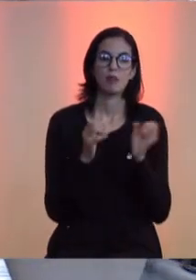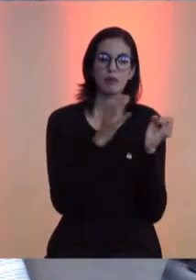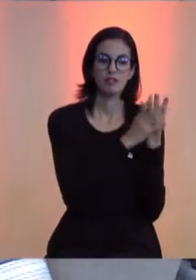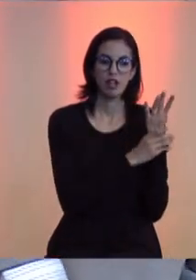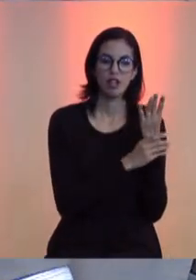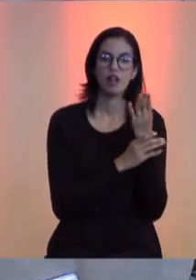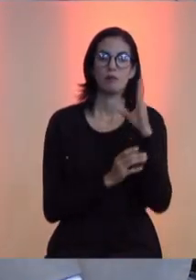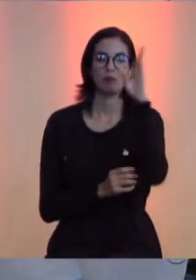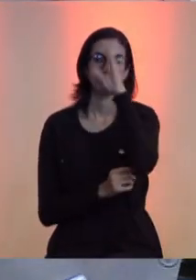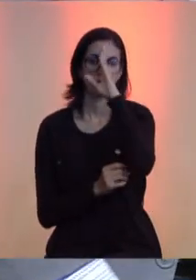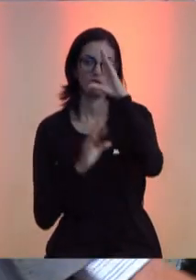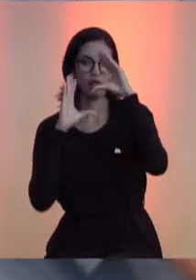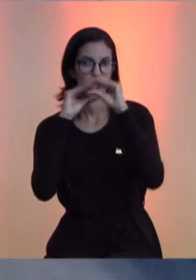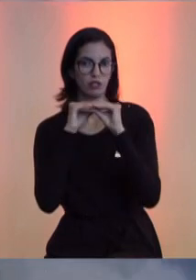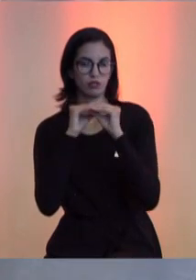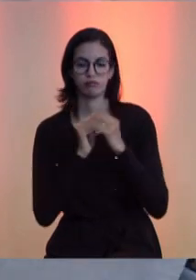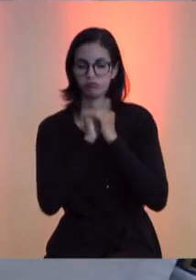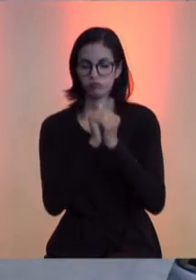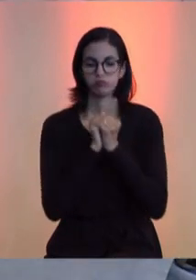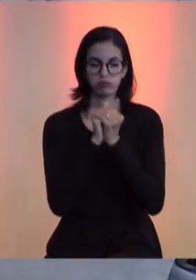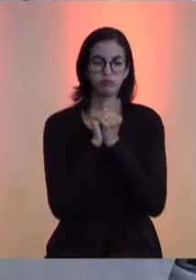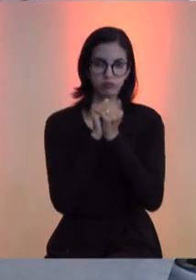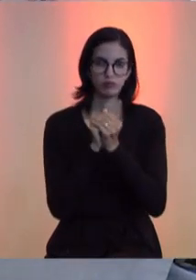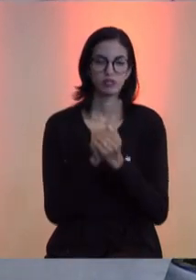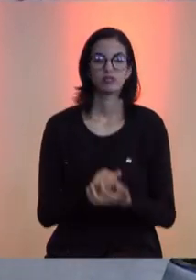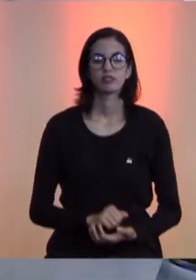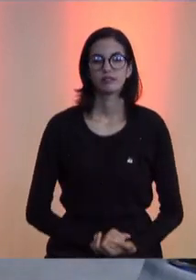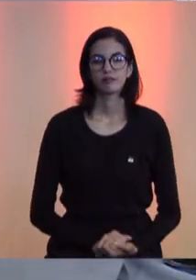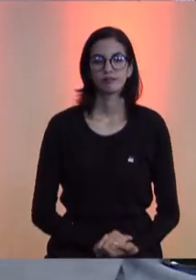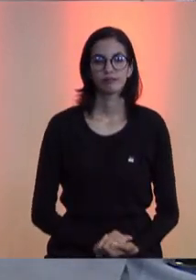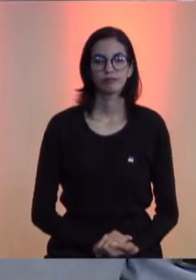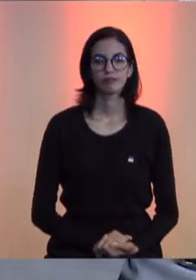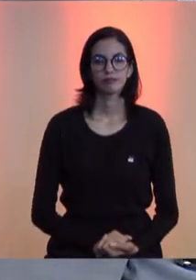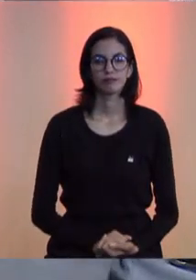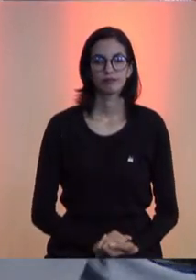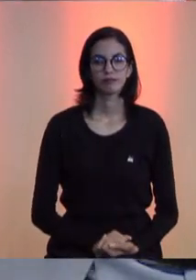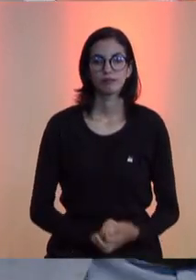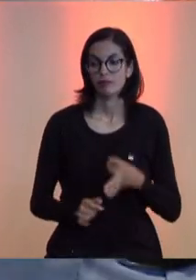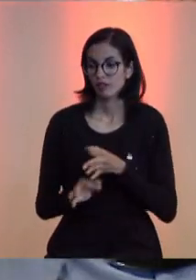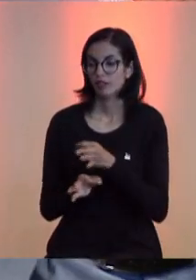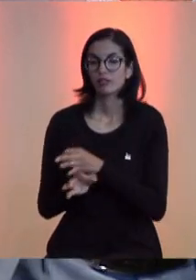told these children, pray, there is power in prayer. Les enseñaron a sus hijos,